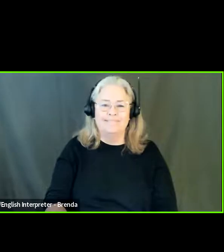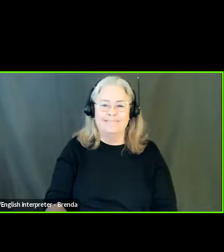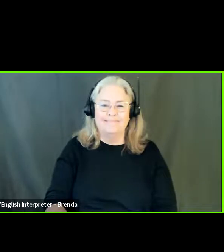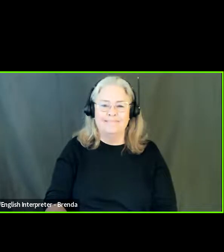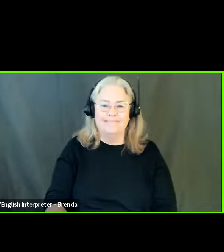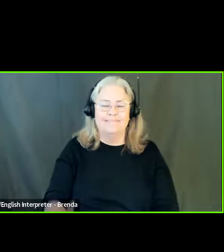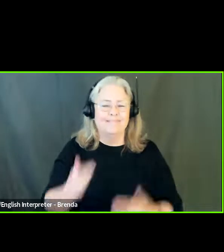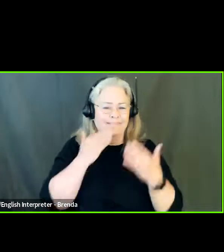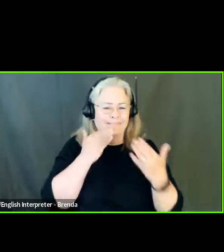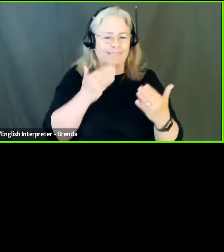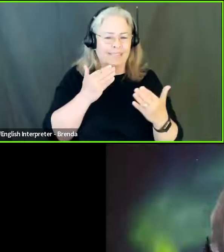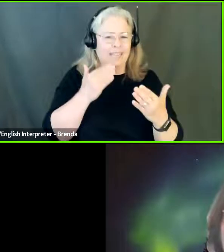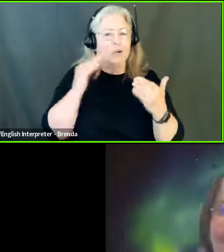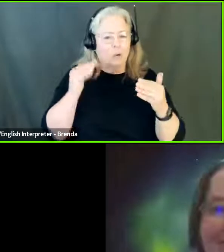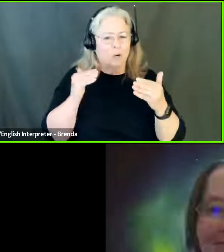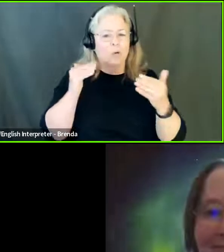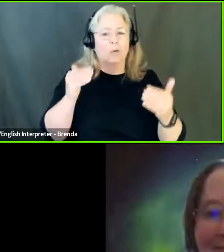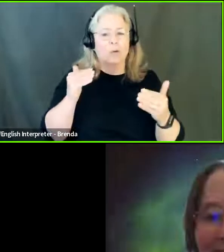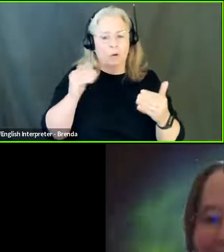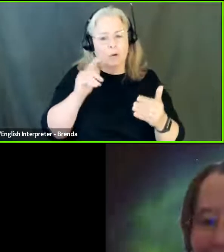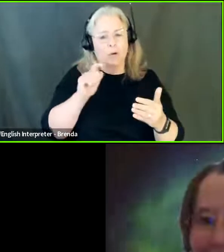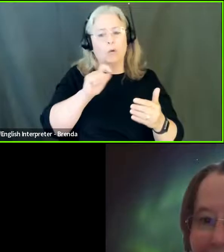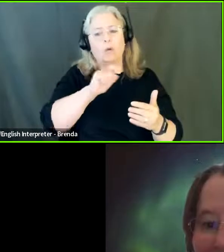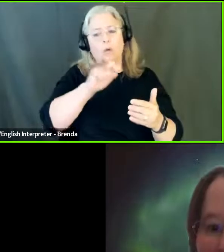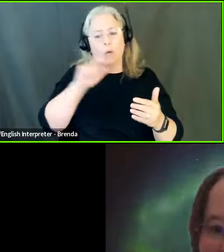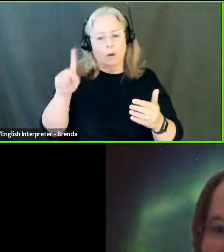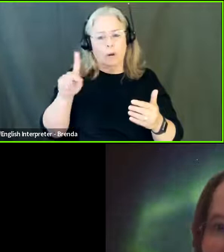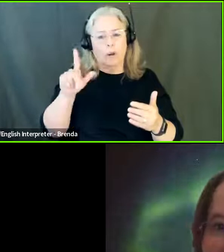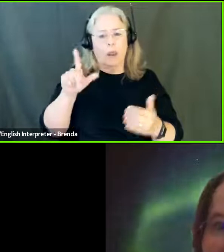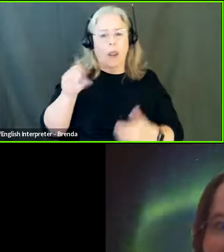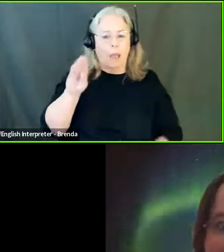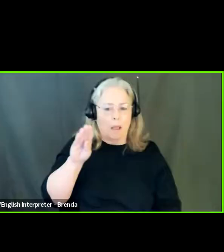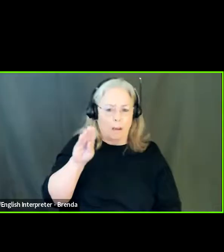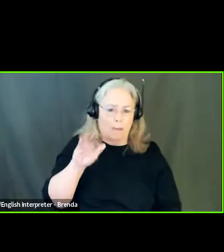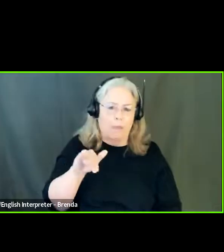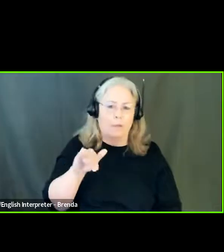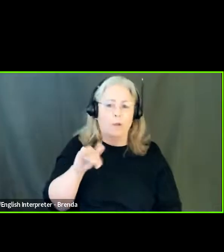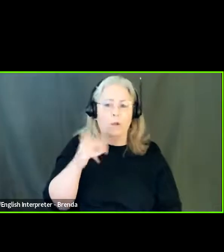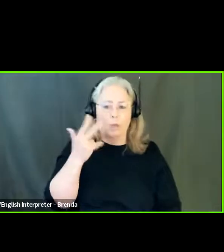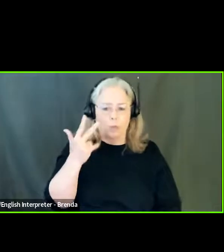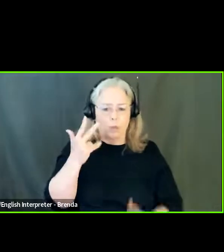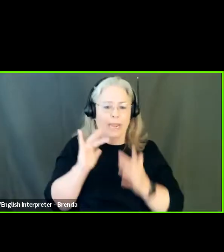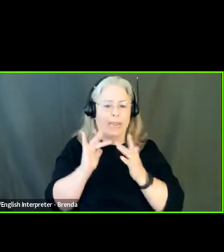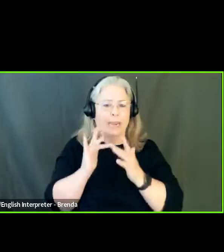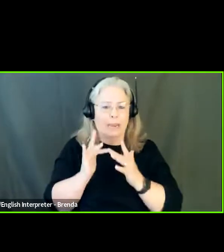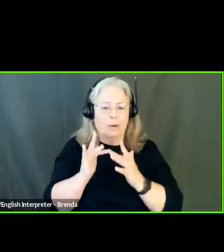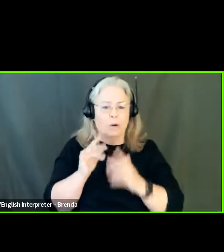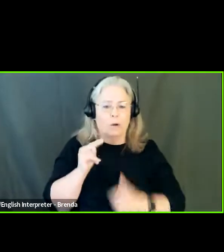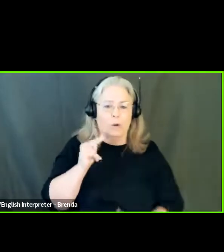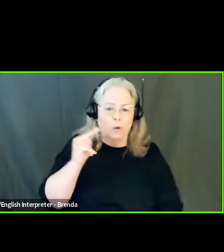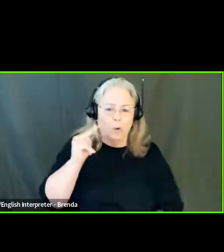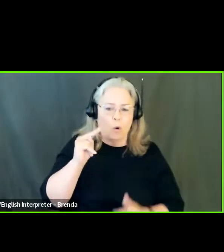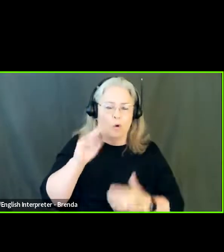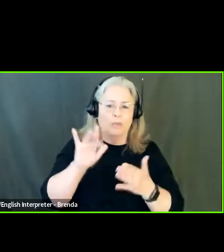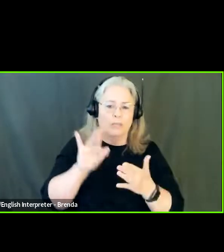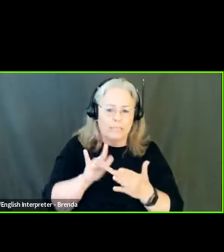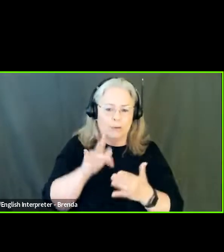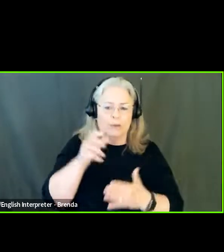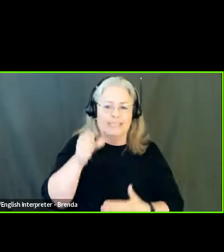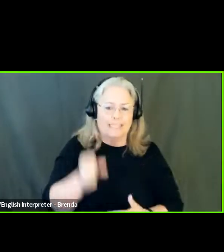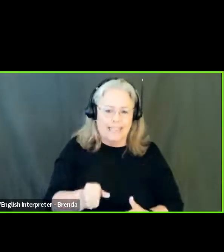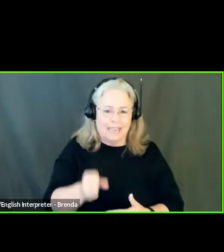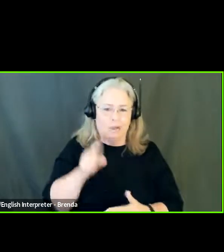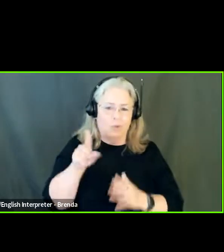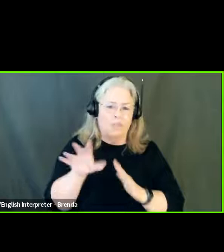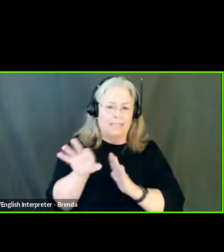Thank you, everyone. So please go ahead and navigate back to the lobby. And there's the three networking rooms, the Northern, Central, and Southern that you can